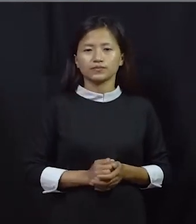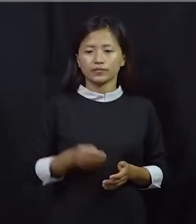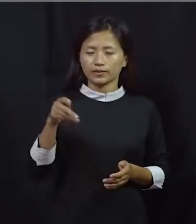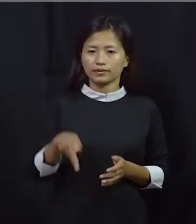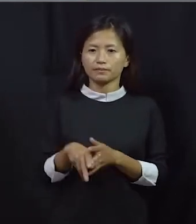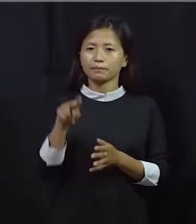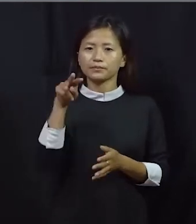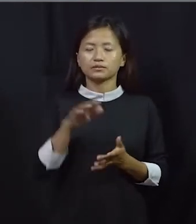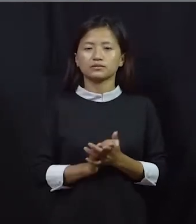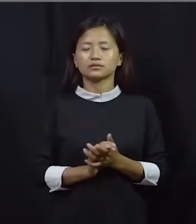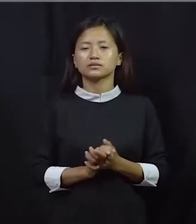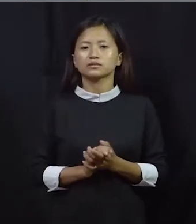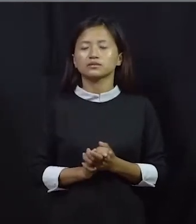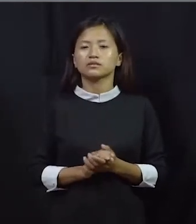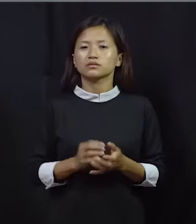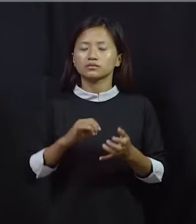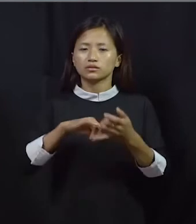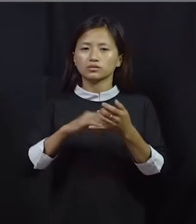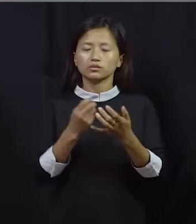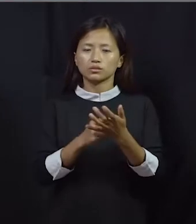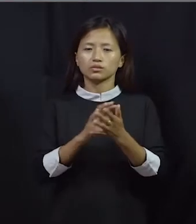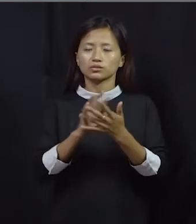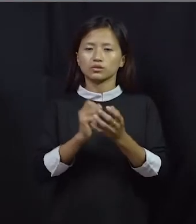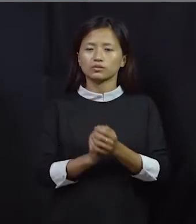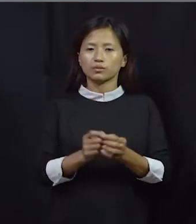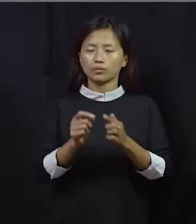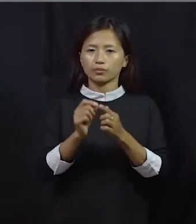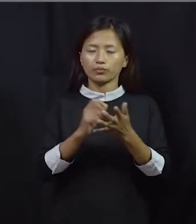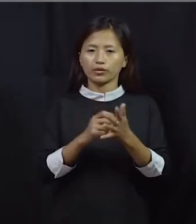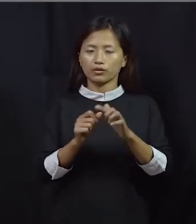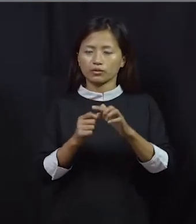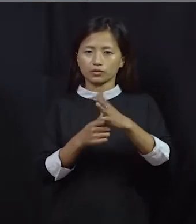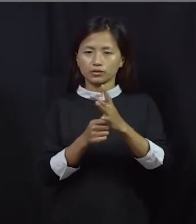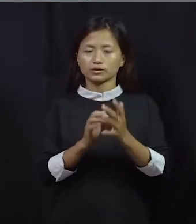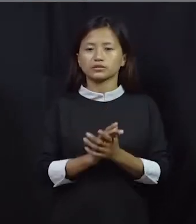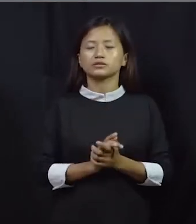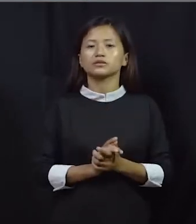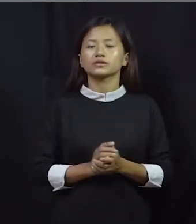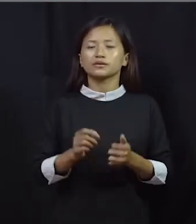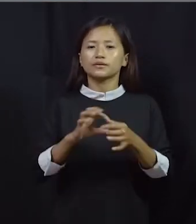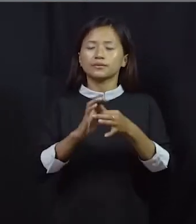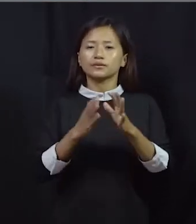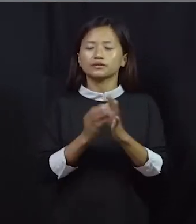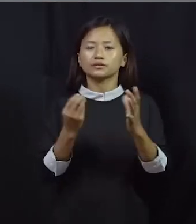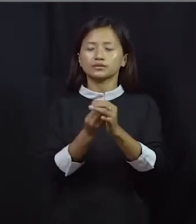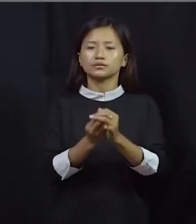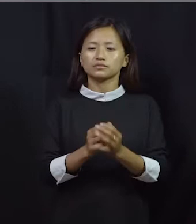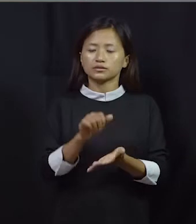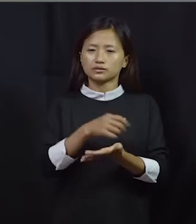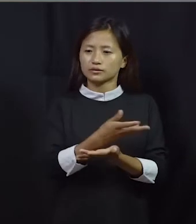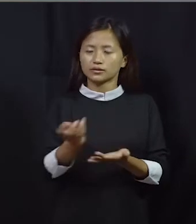it means that it is a sole proprietorship. But in a partnership firm, there should be at